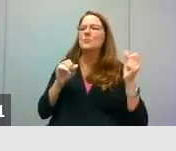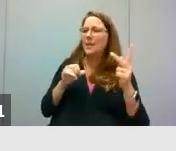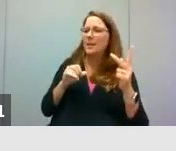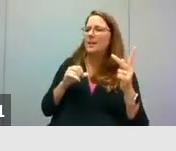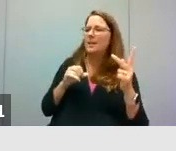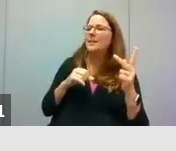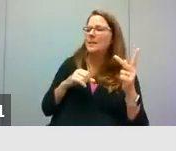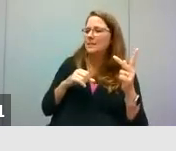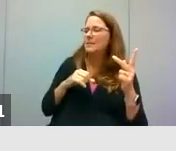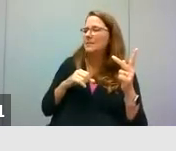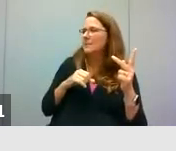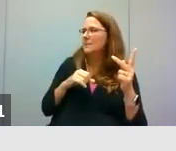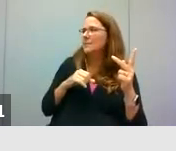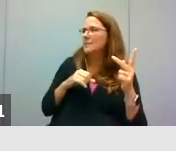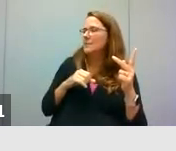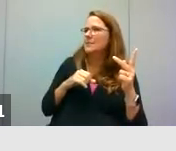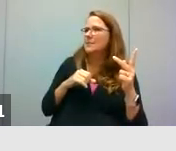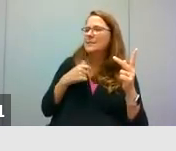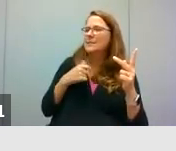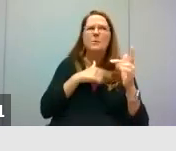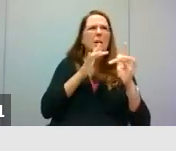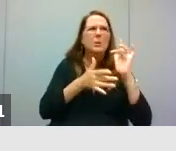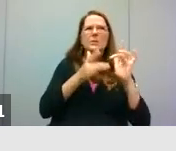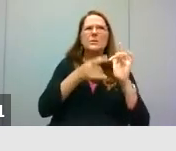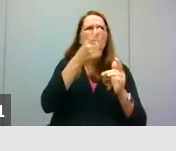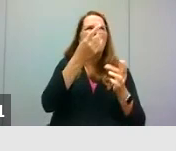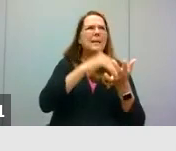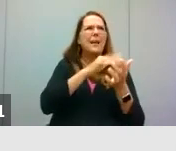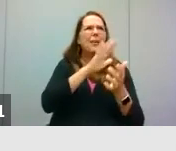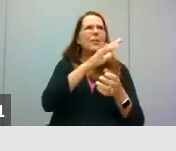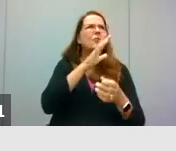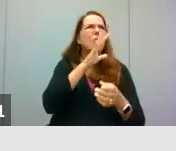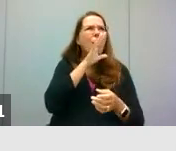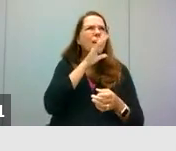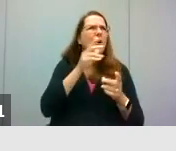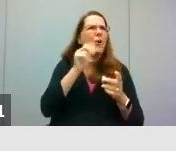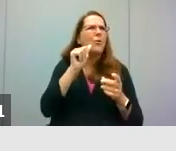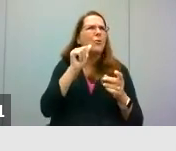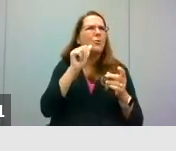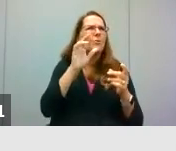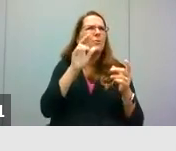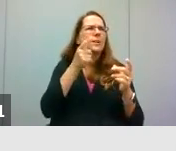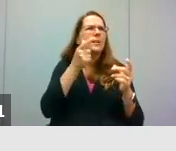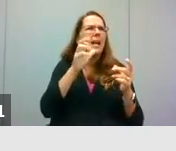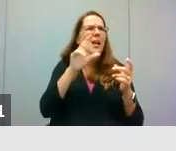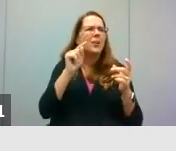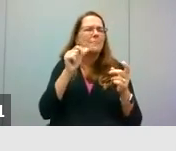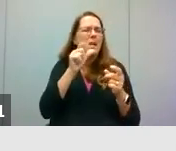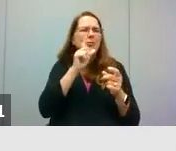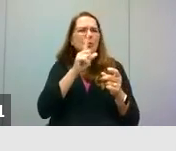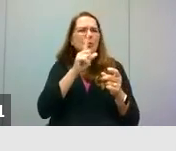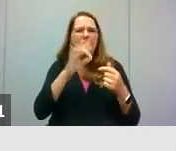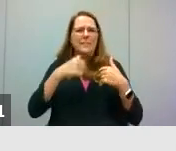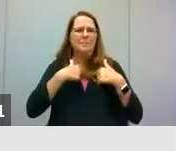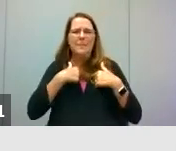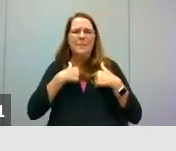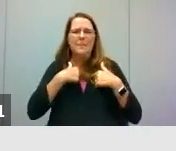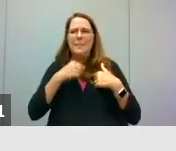before. So, We're losing you a little bit on your audio, Garrett. I'm not sure if that's just